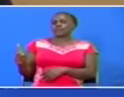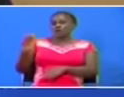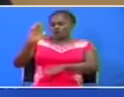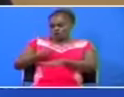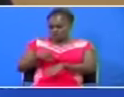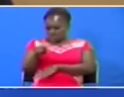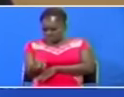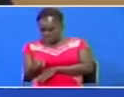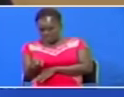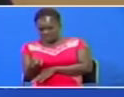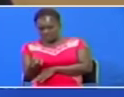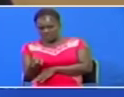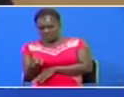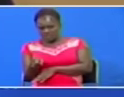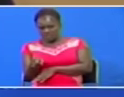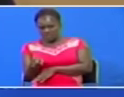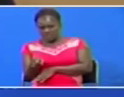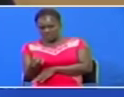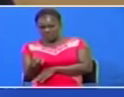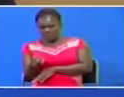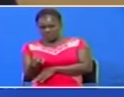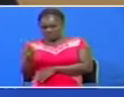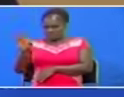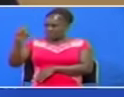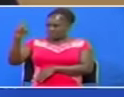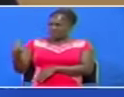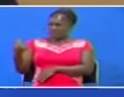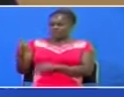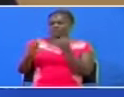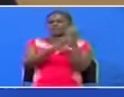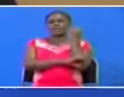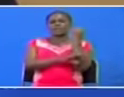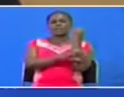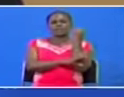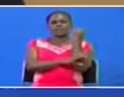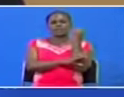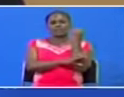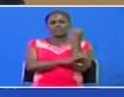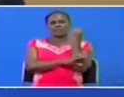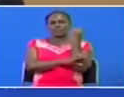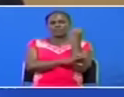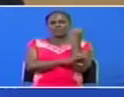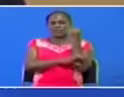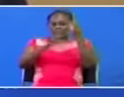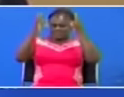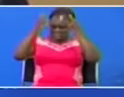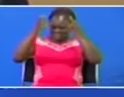matter. And as the chief executive of the country, should